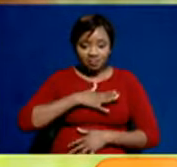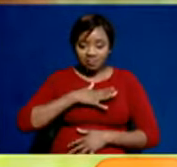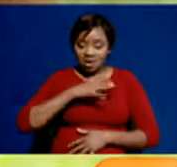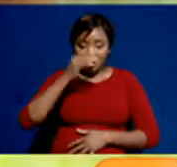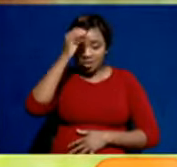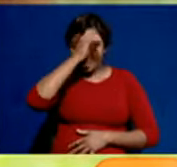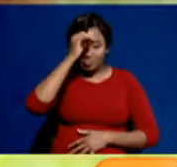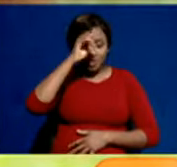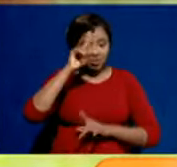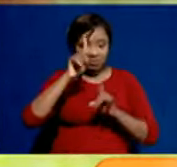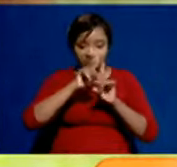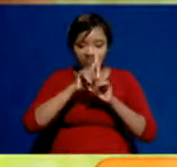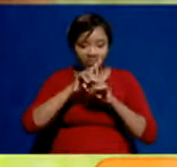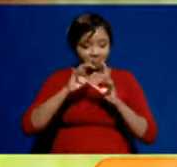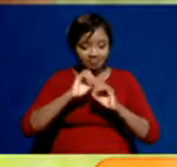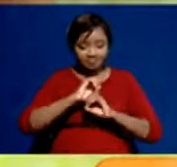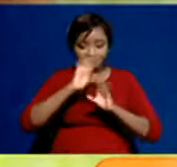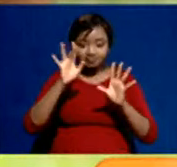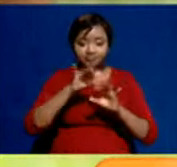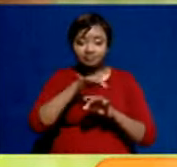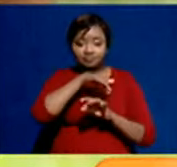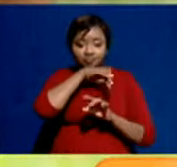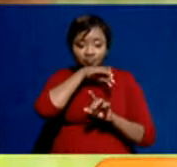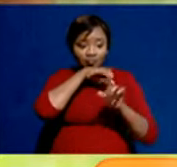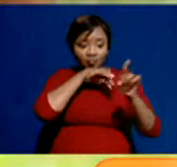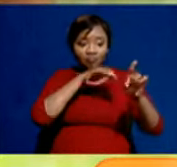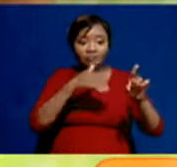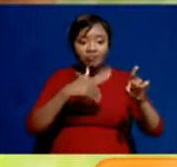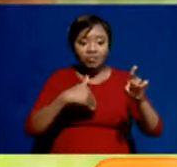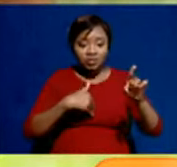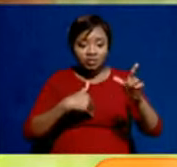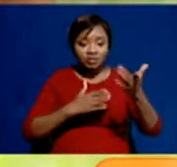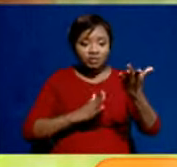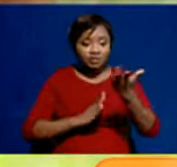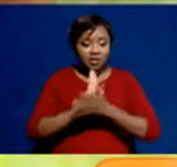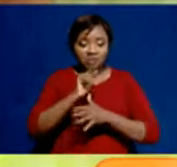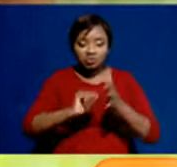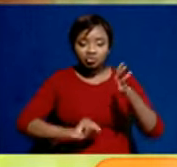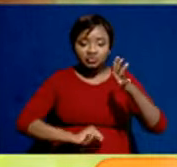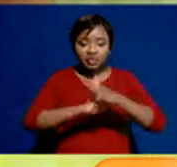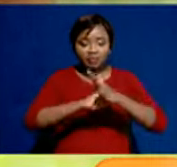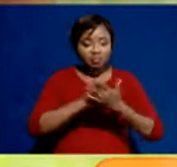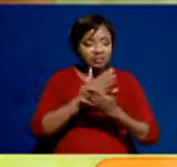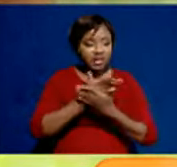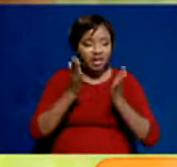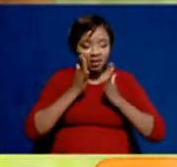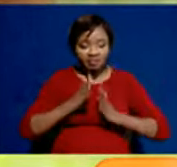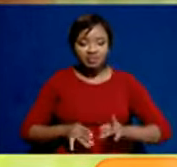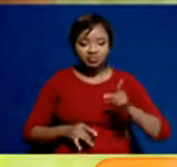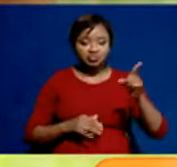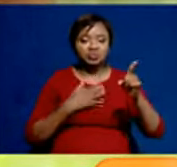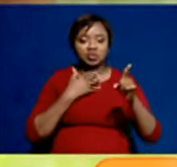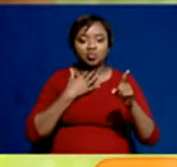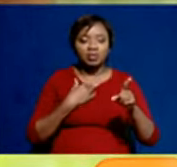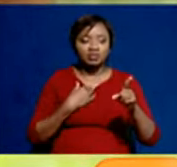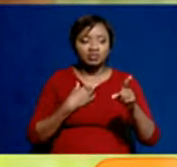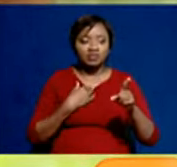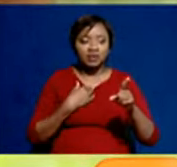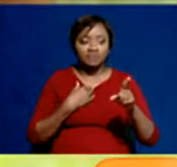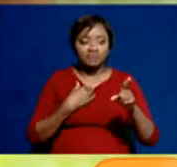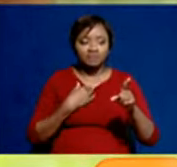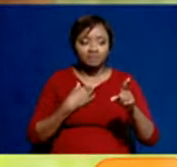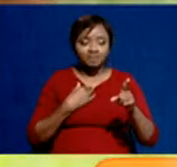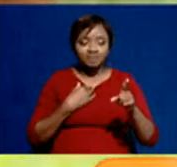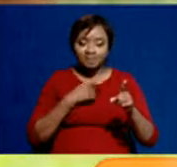even then. Yeah. That Raila is entitled to endorse anybody he chooses. It is